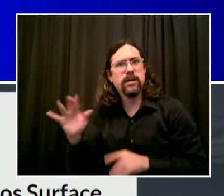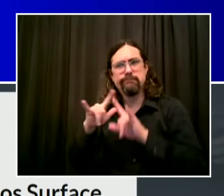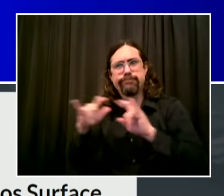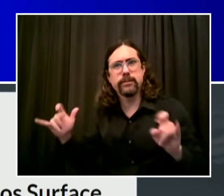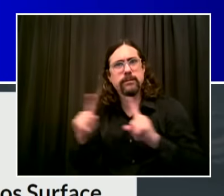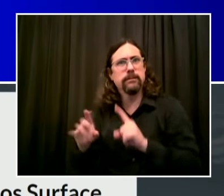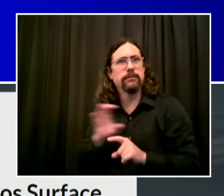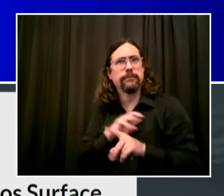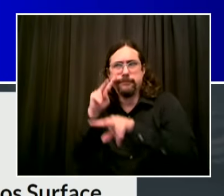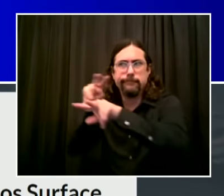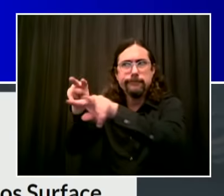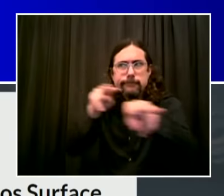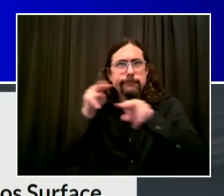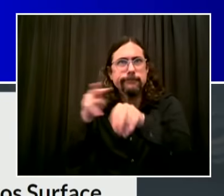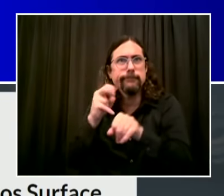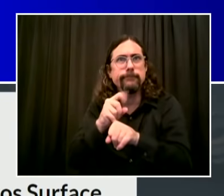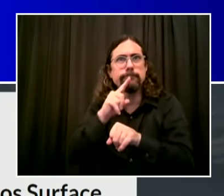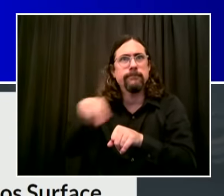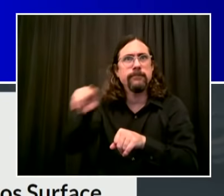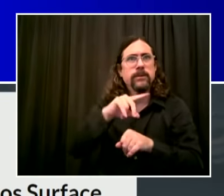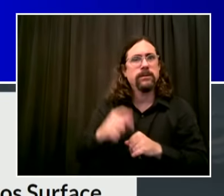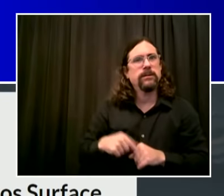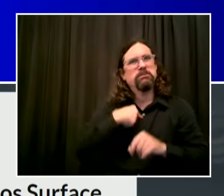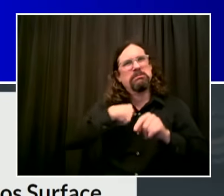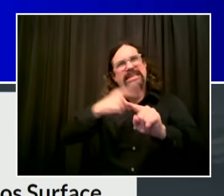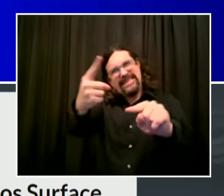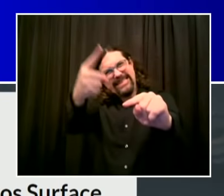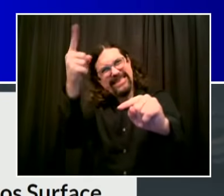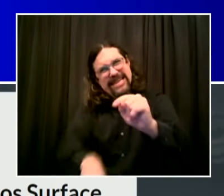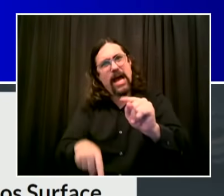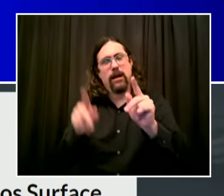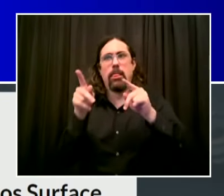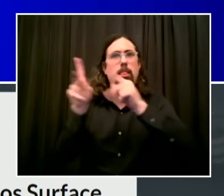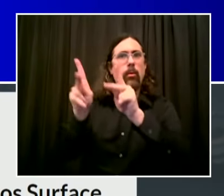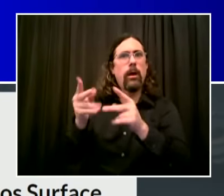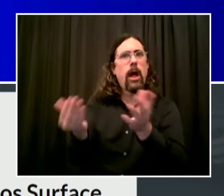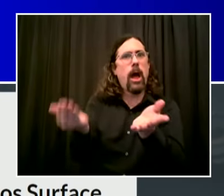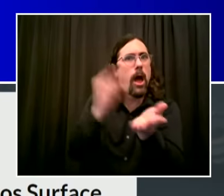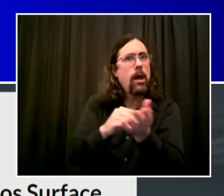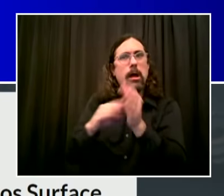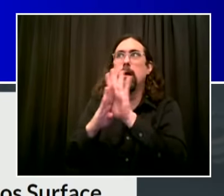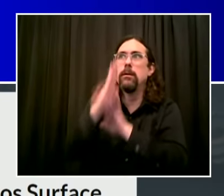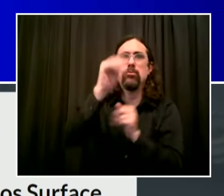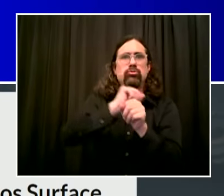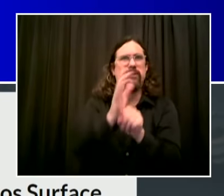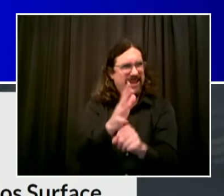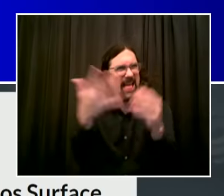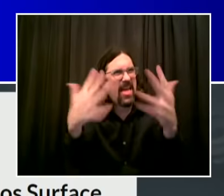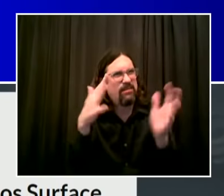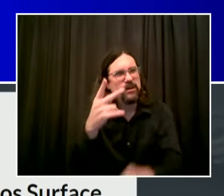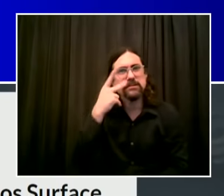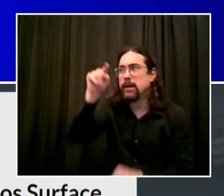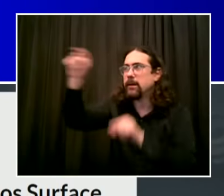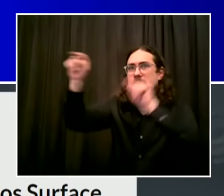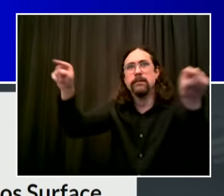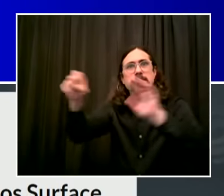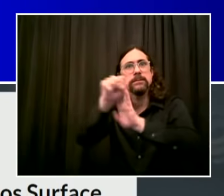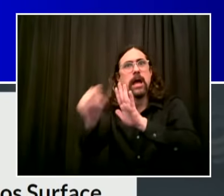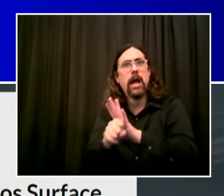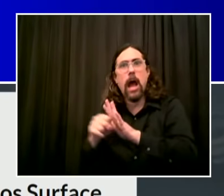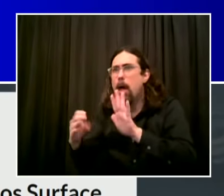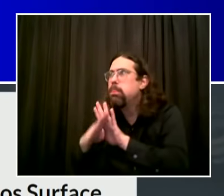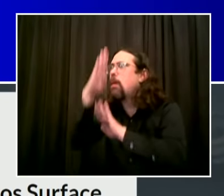again in this city. And we know in other places it was reckless disregard in the way that bars and